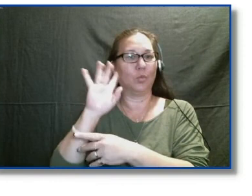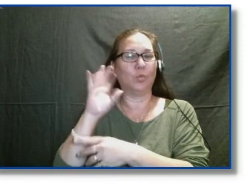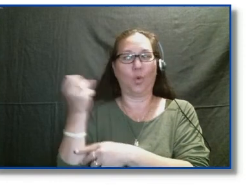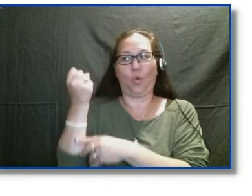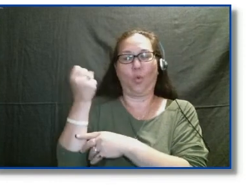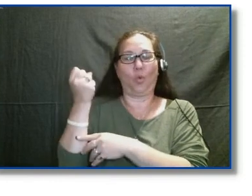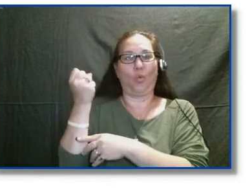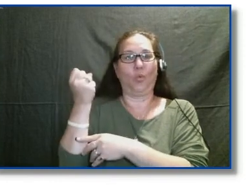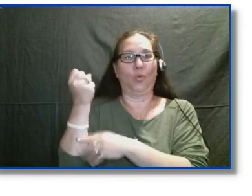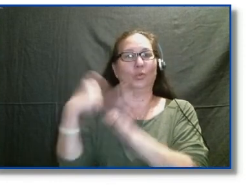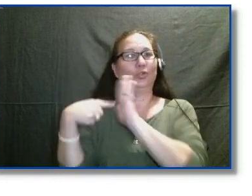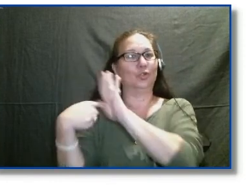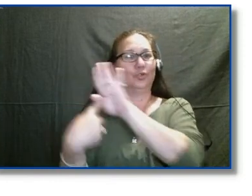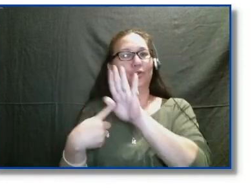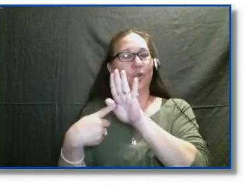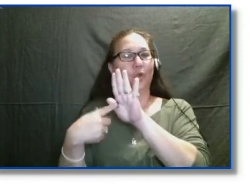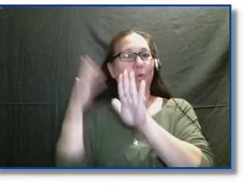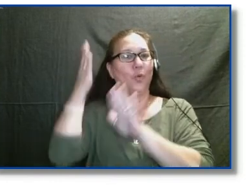for me. And